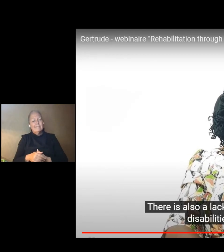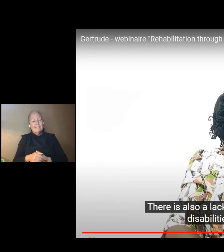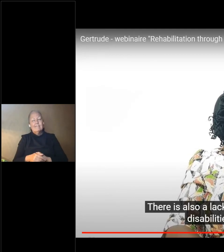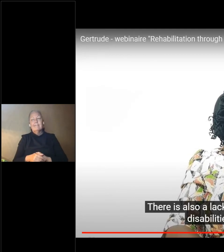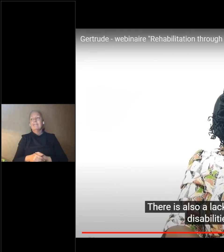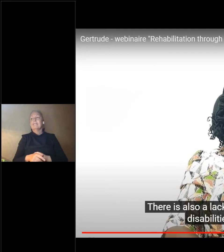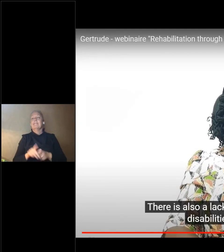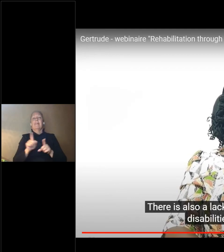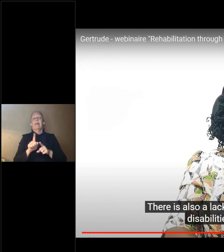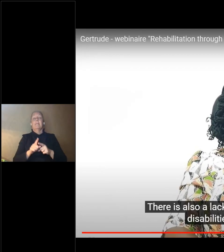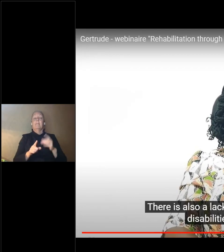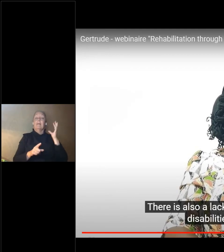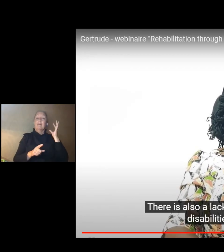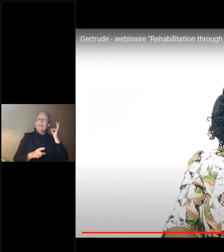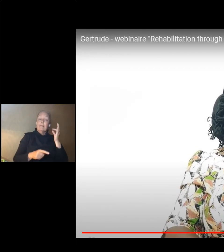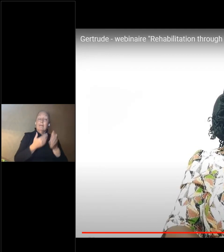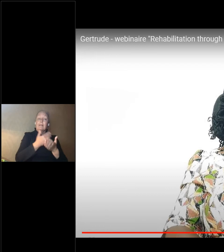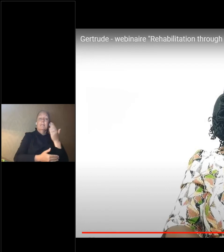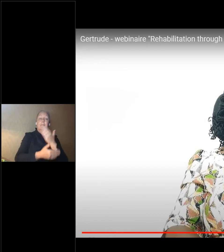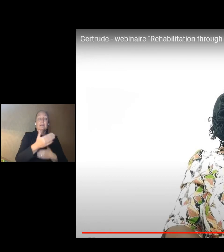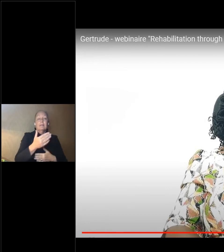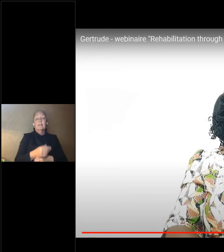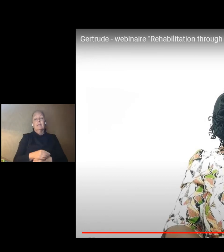disabilities, including girls, to uptake